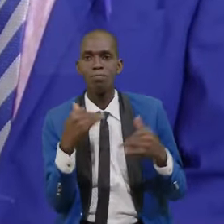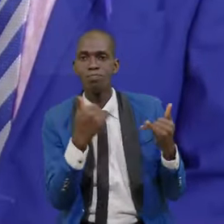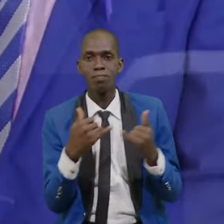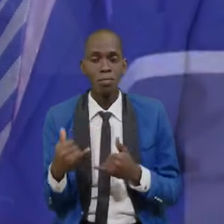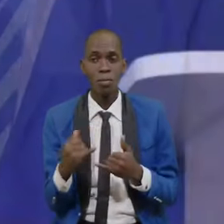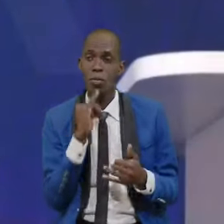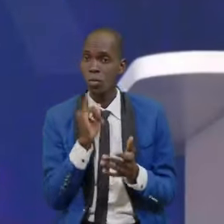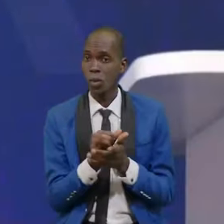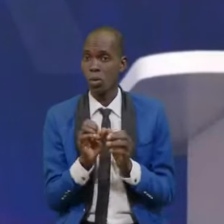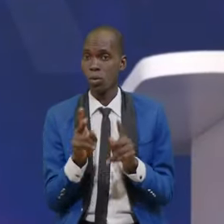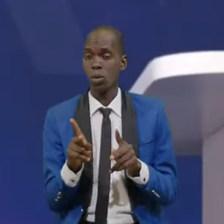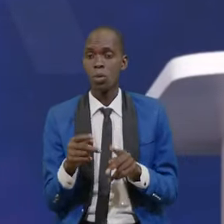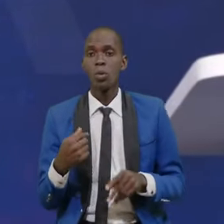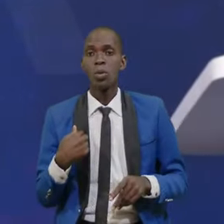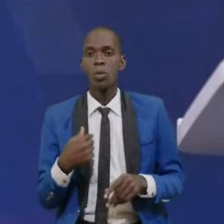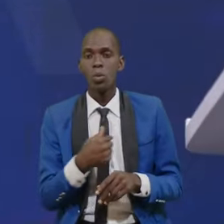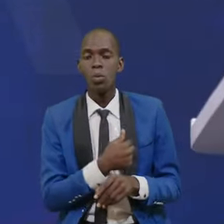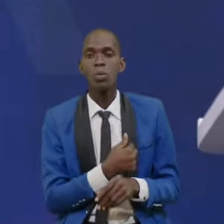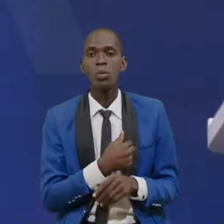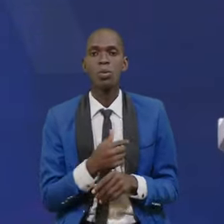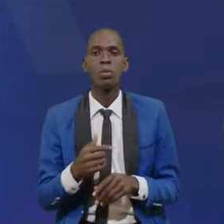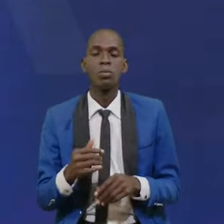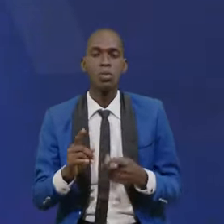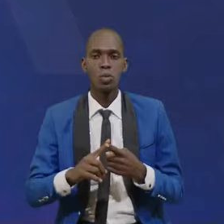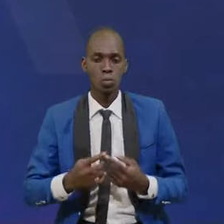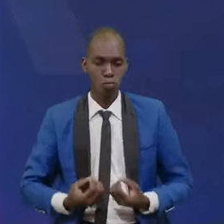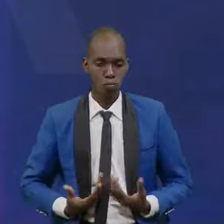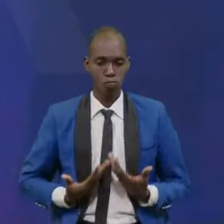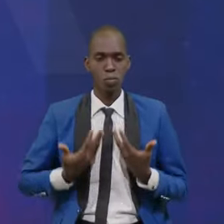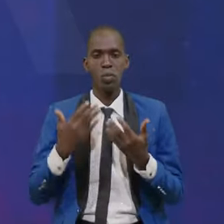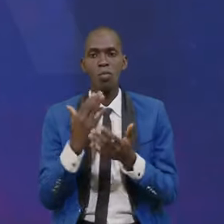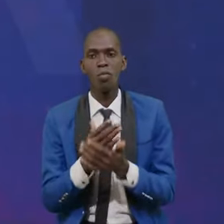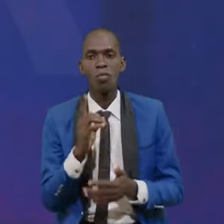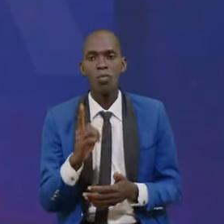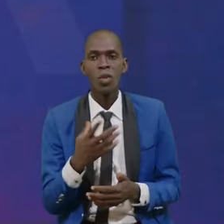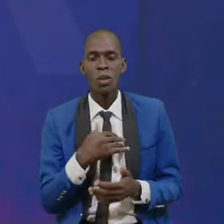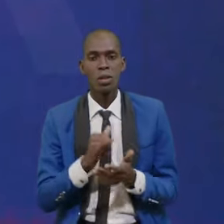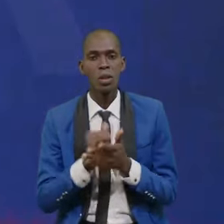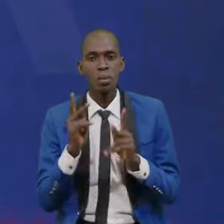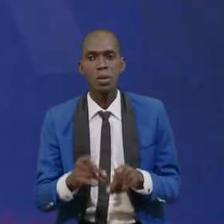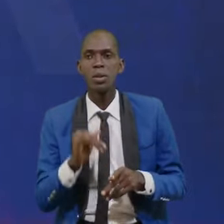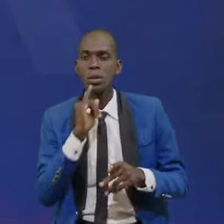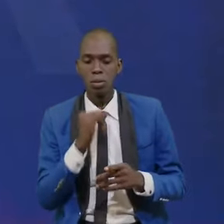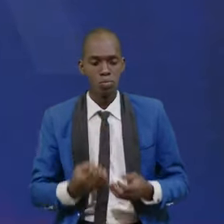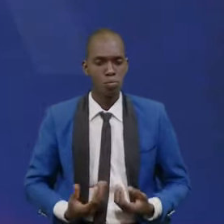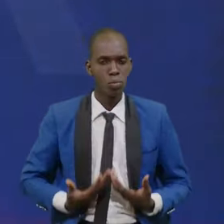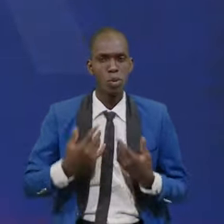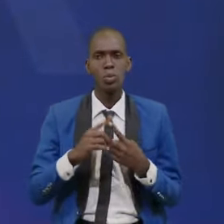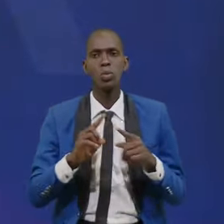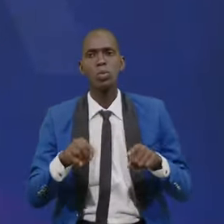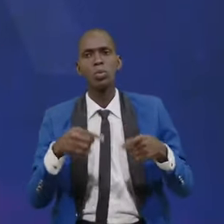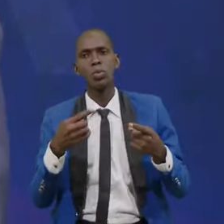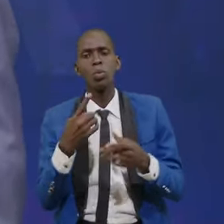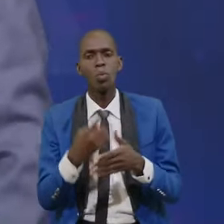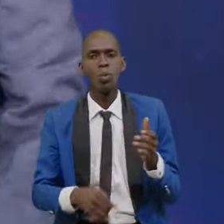not going to motivate you. Motivate somebody and then he is energized to go and do what he had been doing,